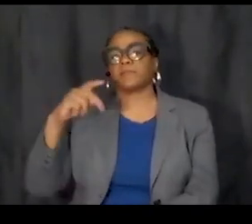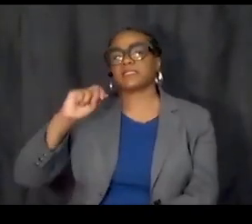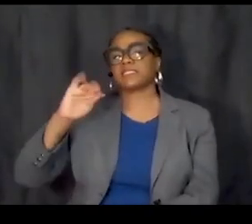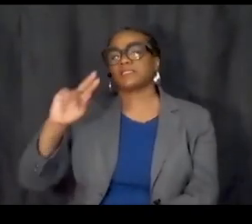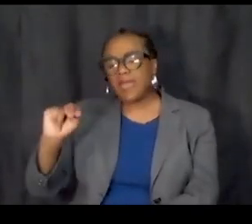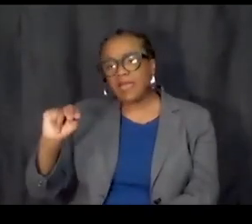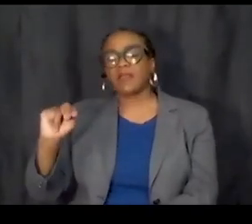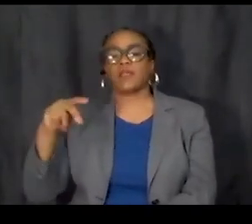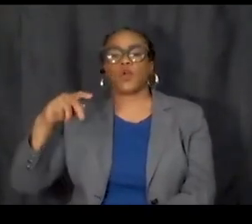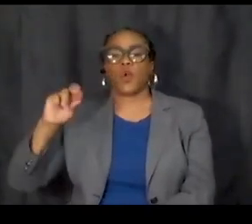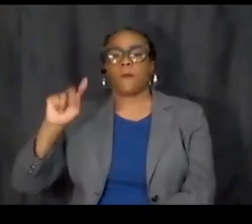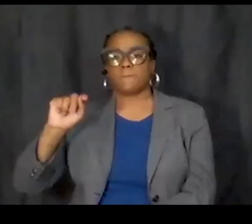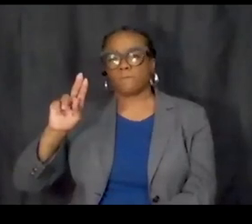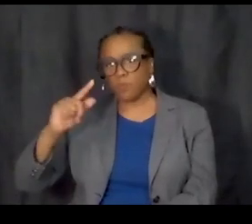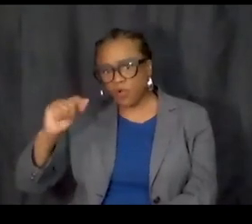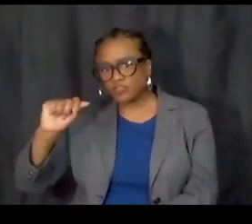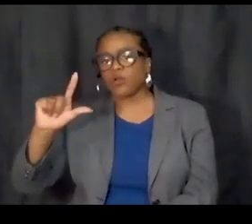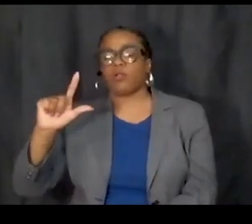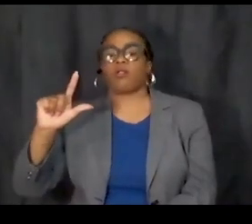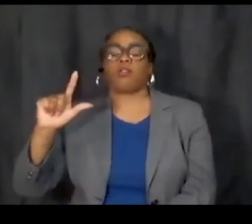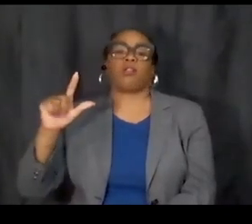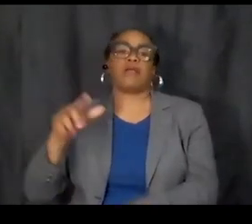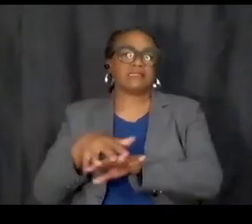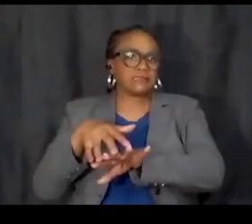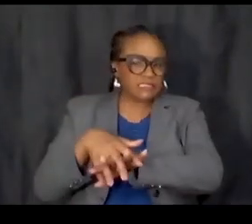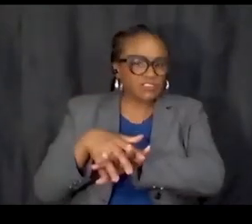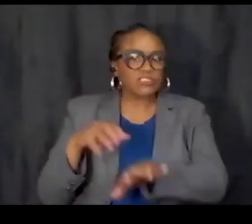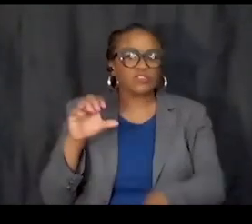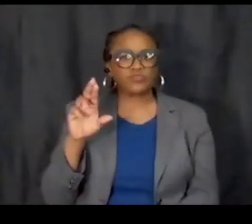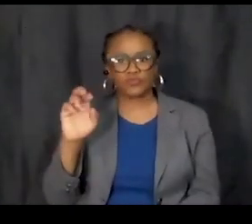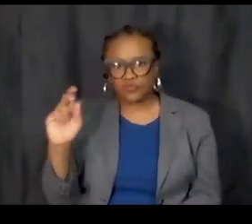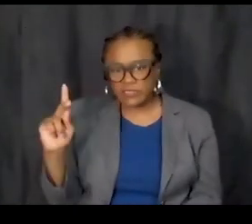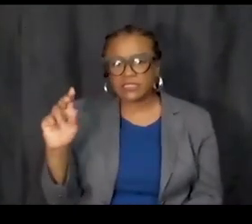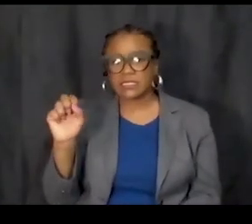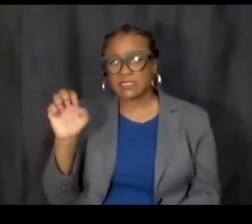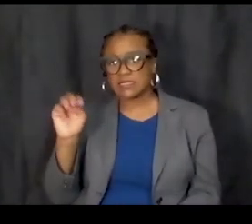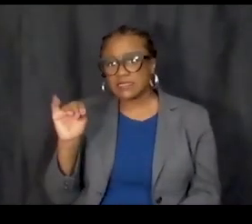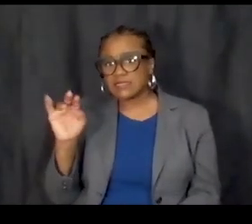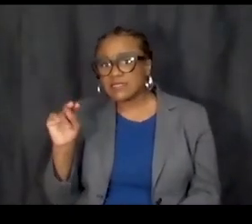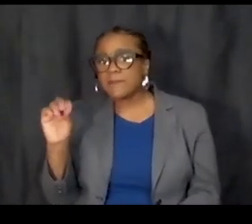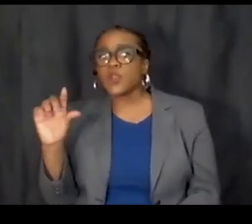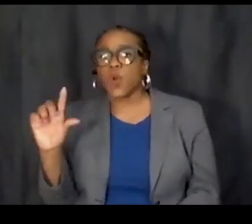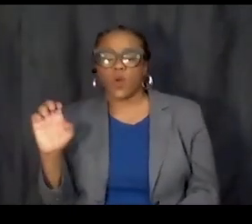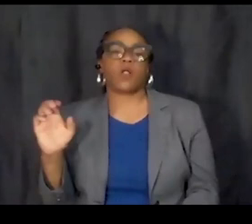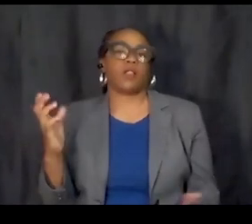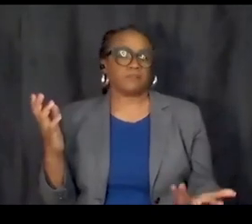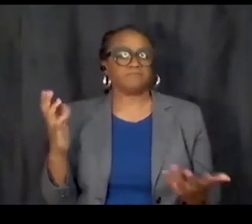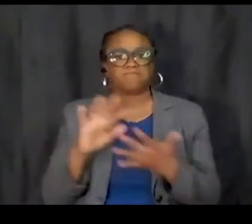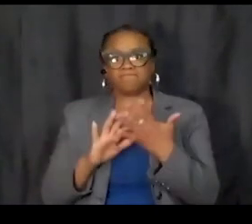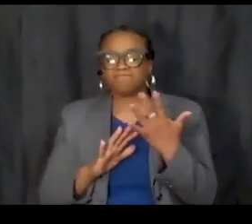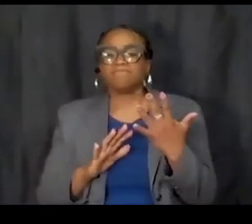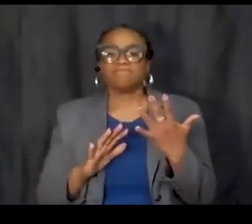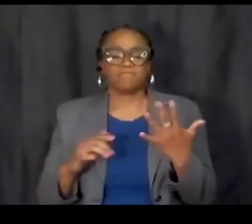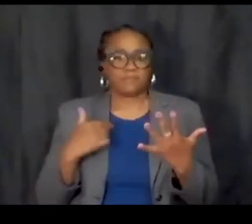Britain, Scandinavia, and indigenous Creek and Seminole Americans with whom they and their progeny procreated. Because